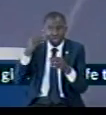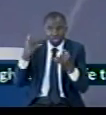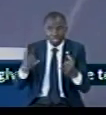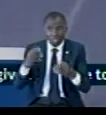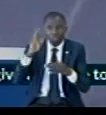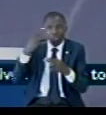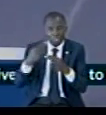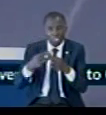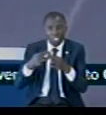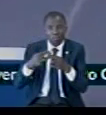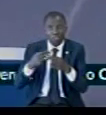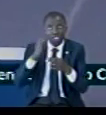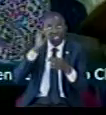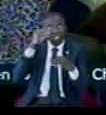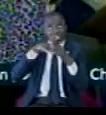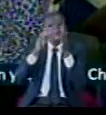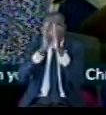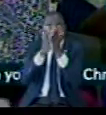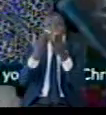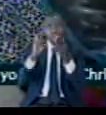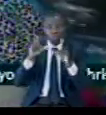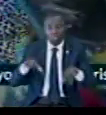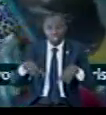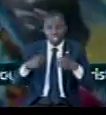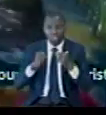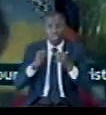Angels are rejoicing because of you.